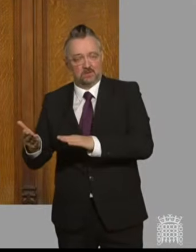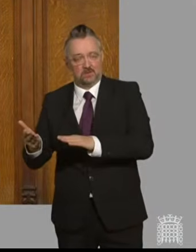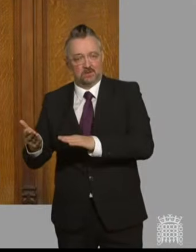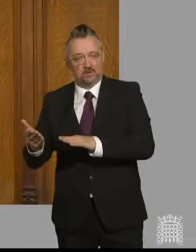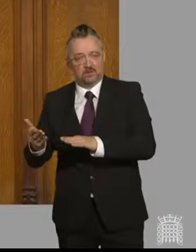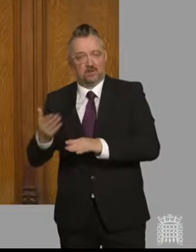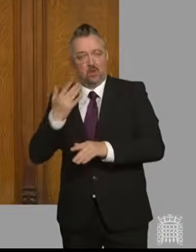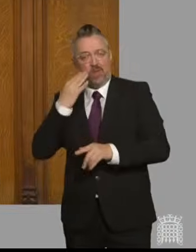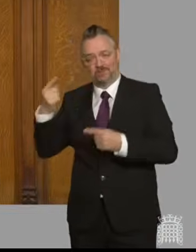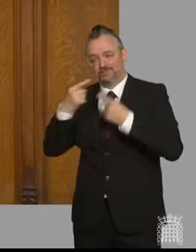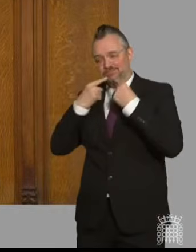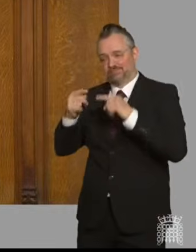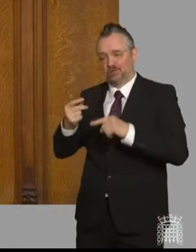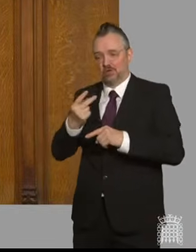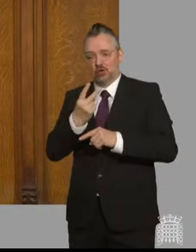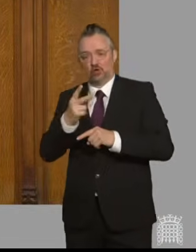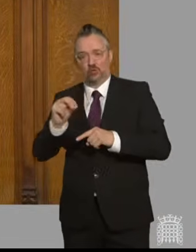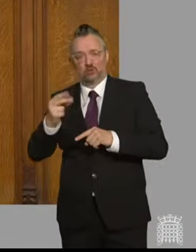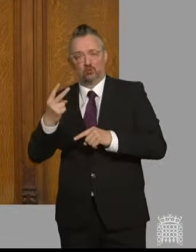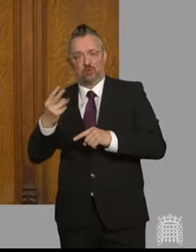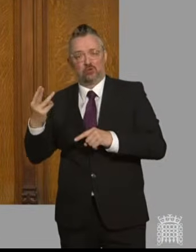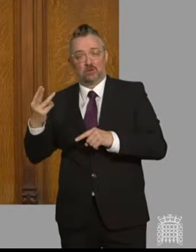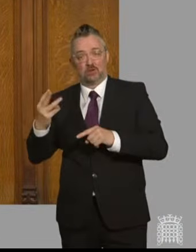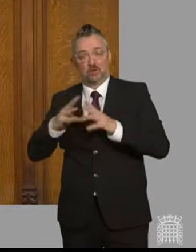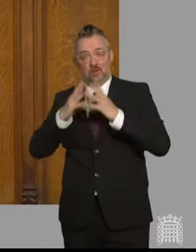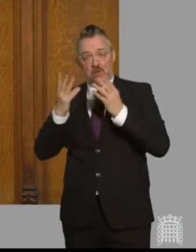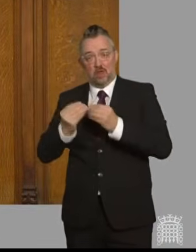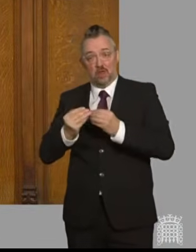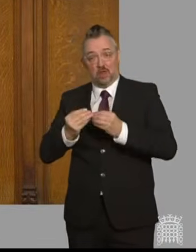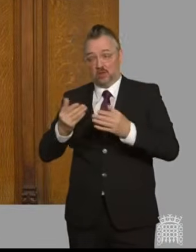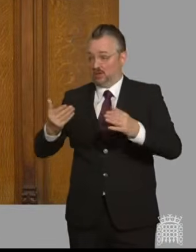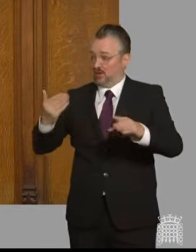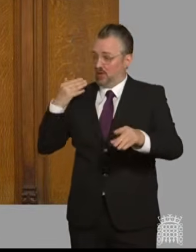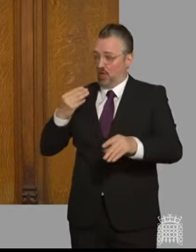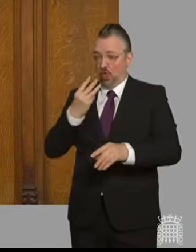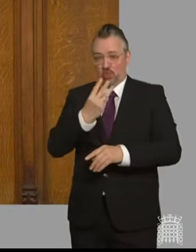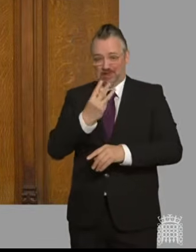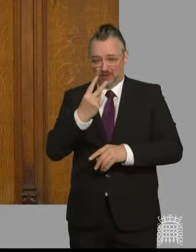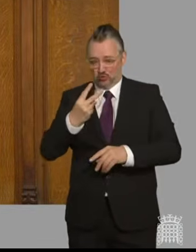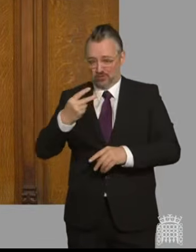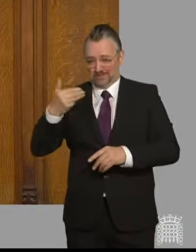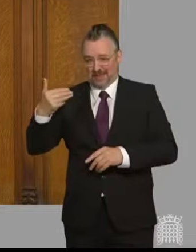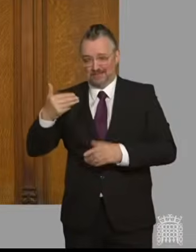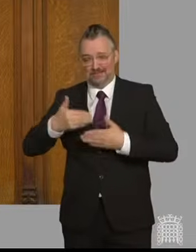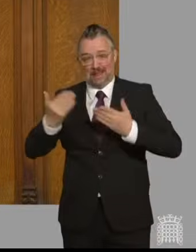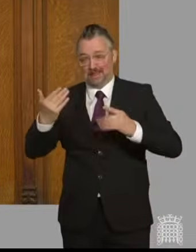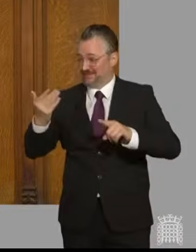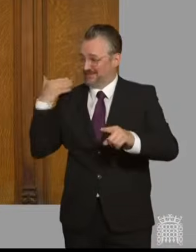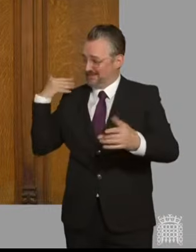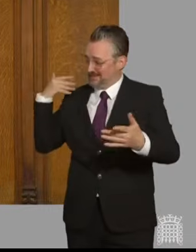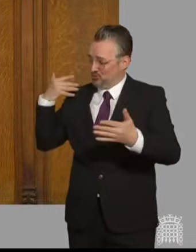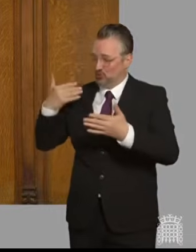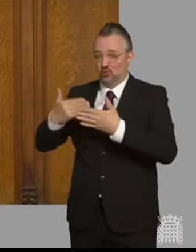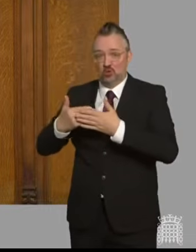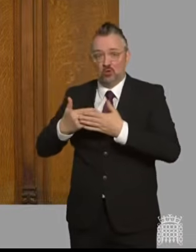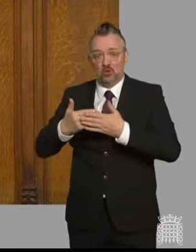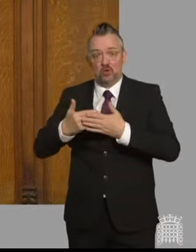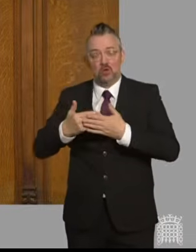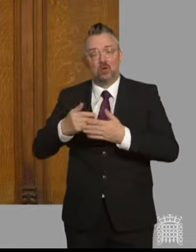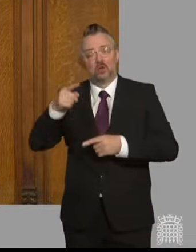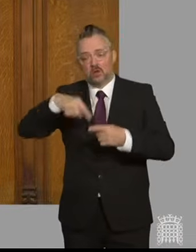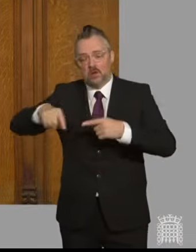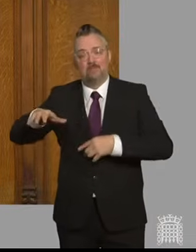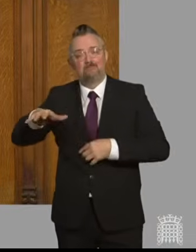329 days ago. Will the Prime Minister join families who are lobbying members of Parliament here today